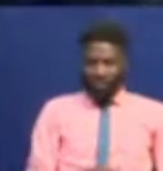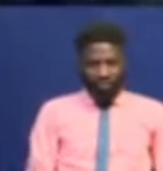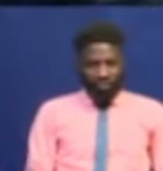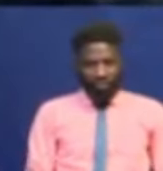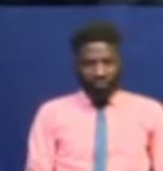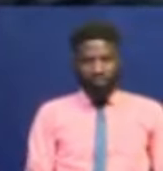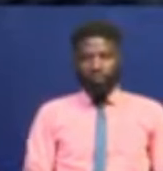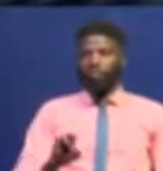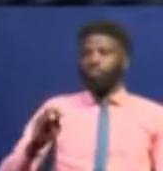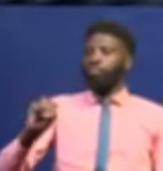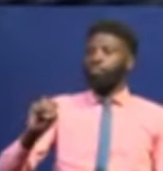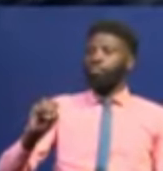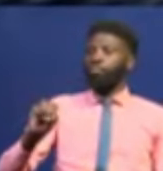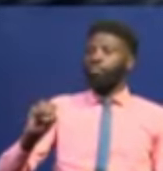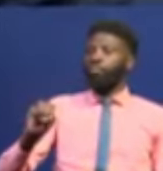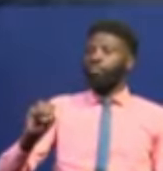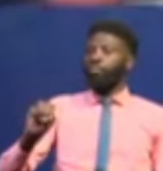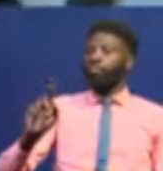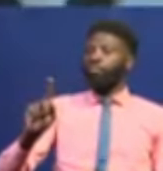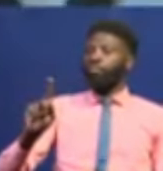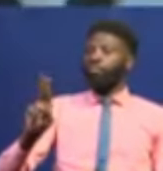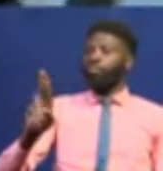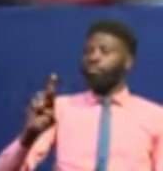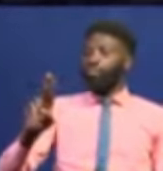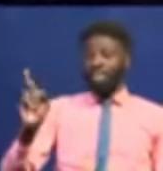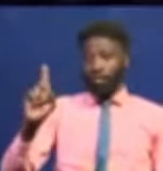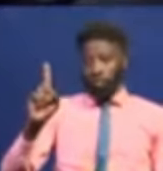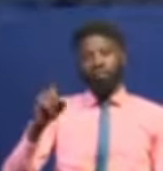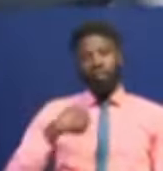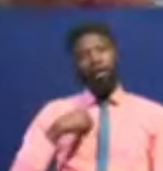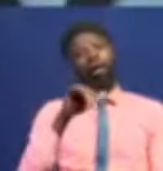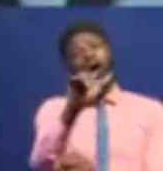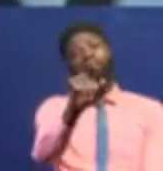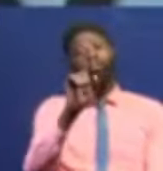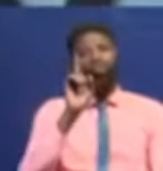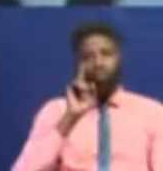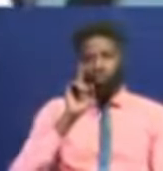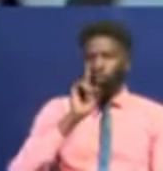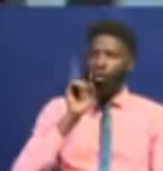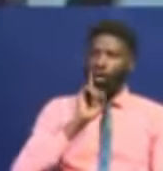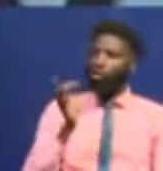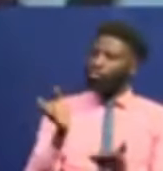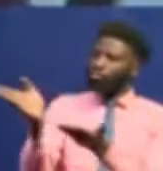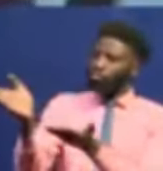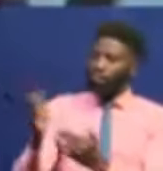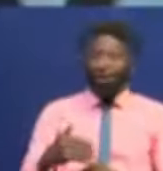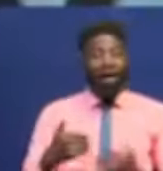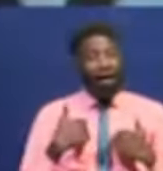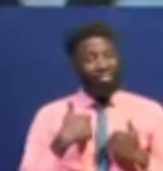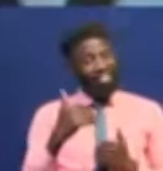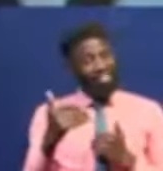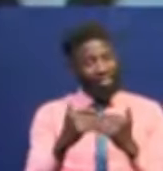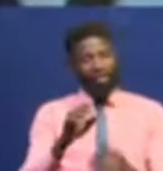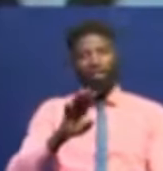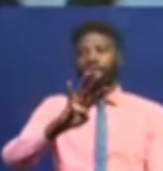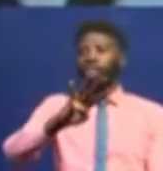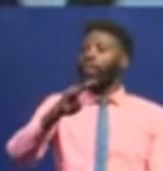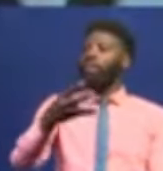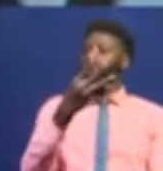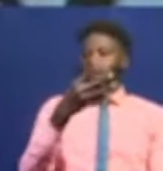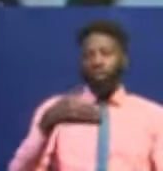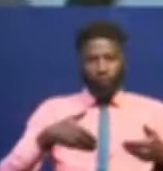In Mukuru, here in Nairobi, and I challenge you, Linus, to go there tomorrow, there are close to 4,000 young people